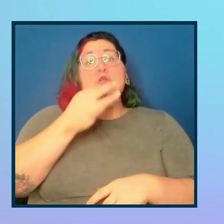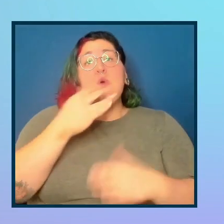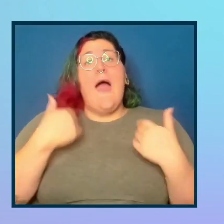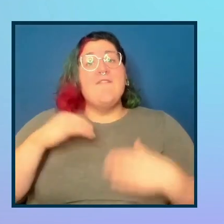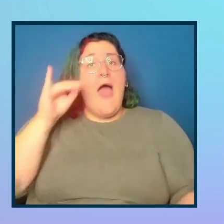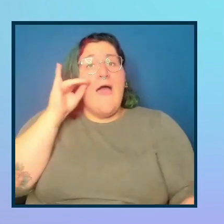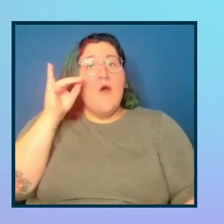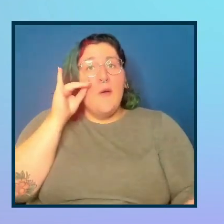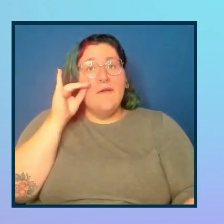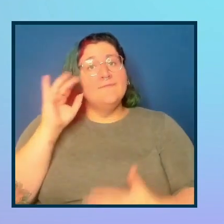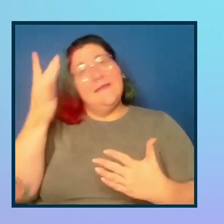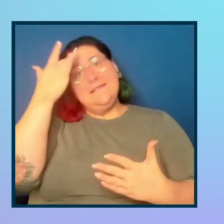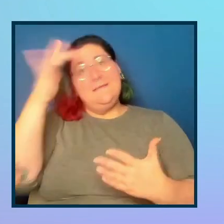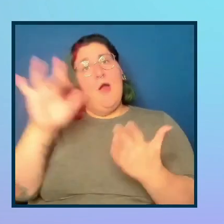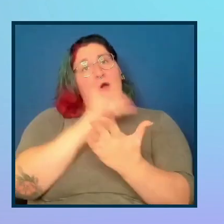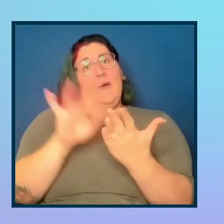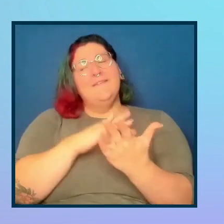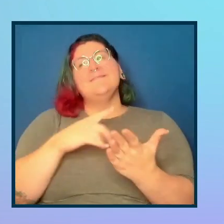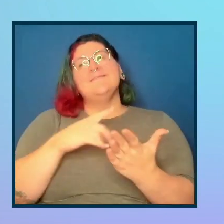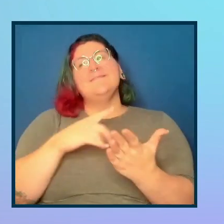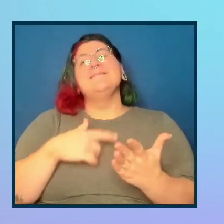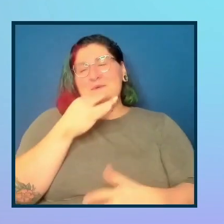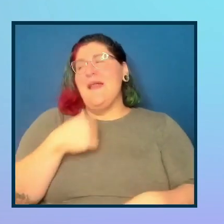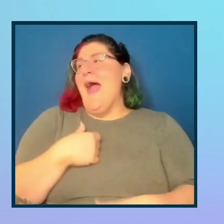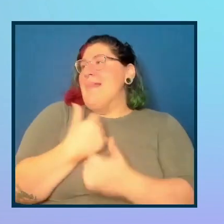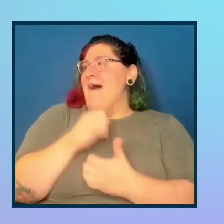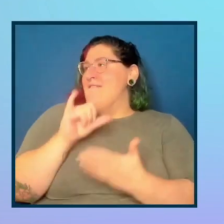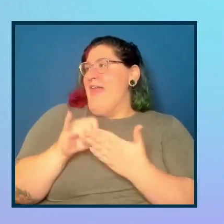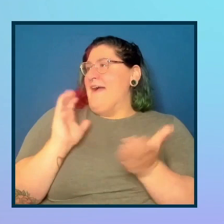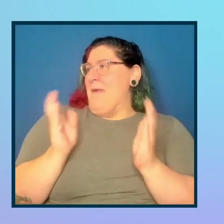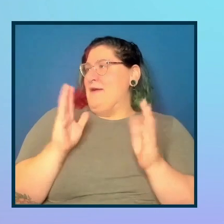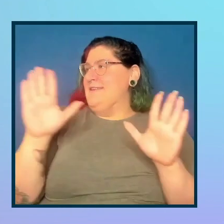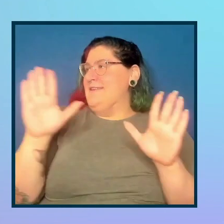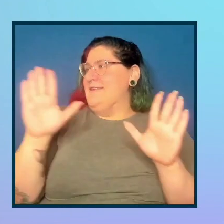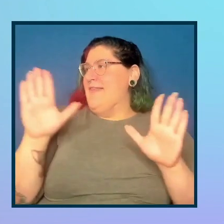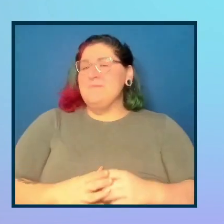road. I love that analogy. That is awesome.